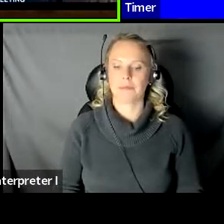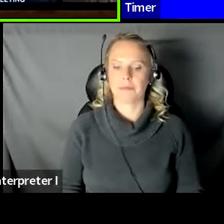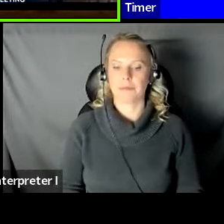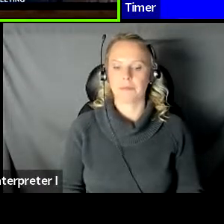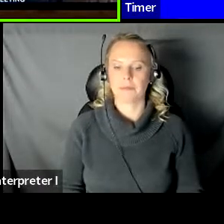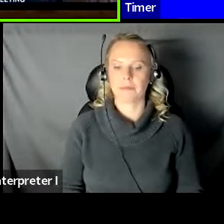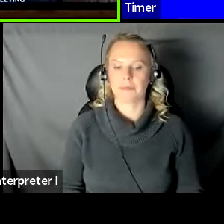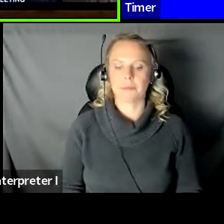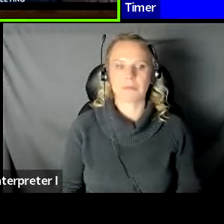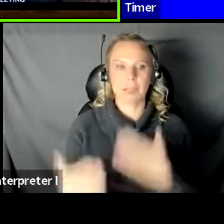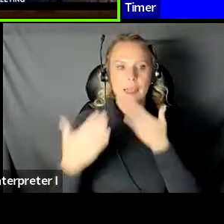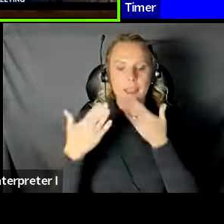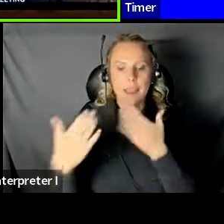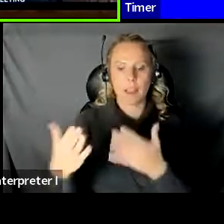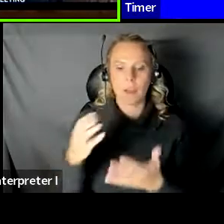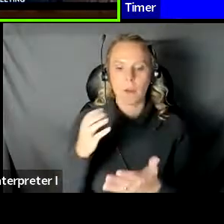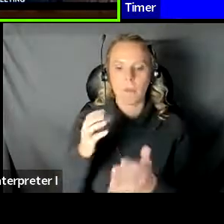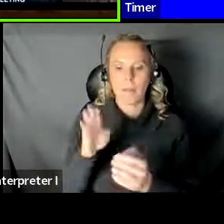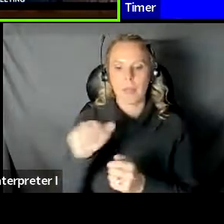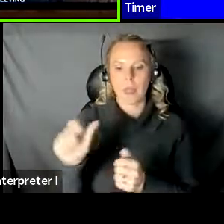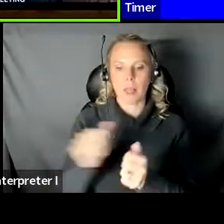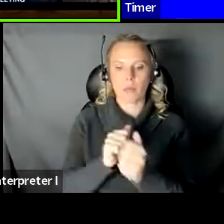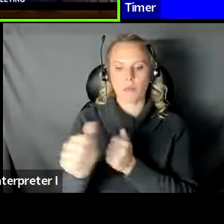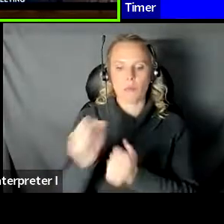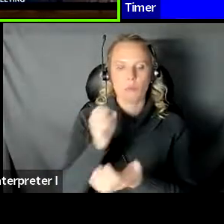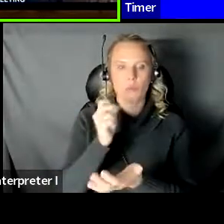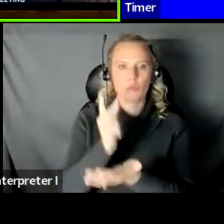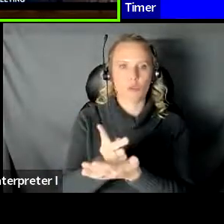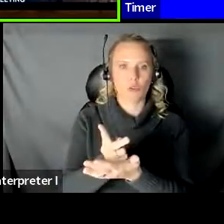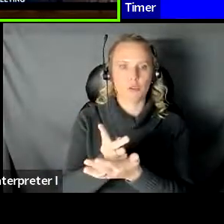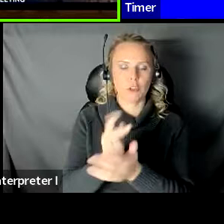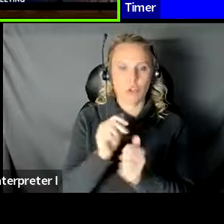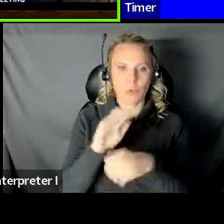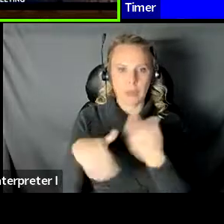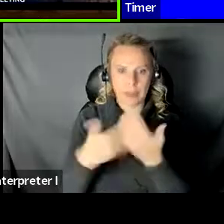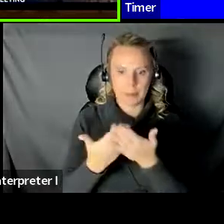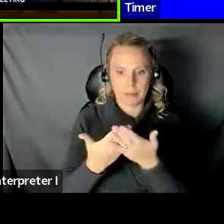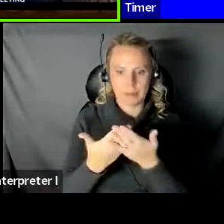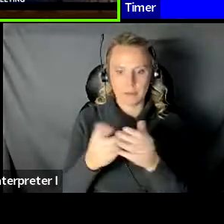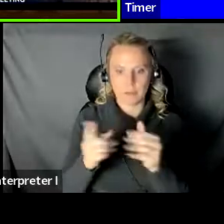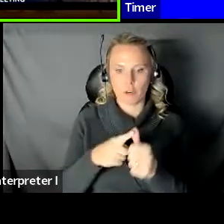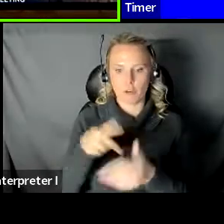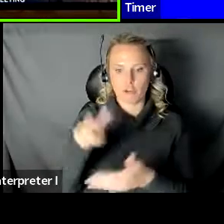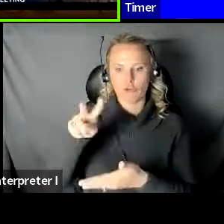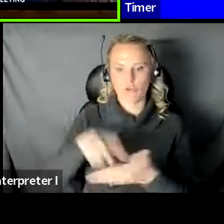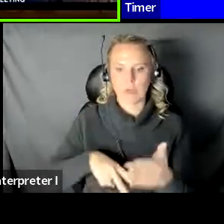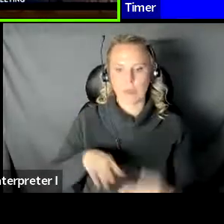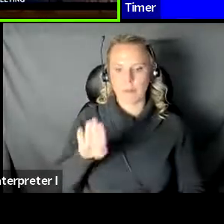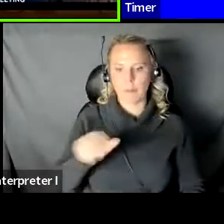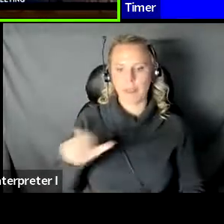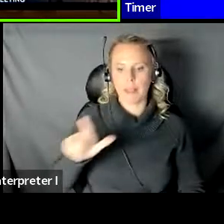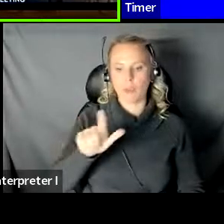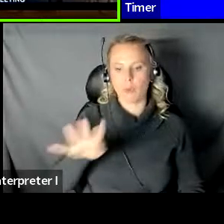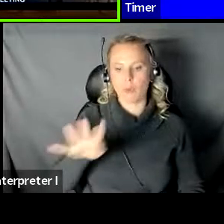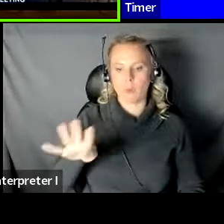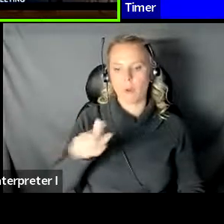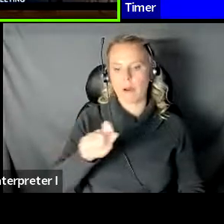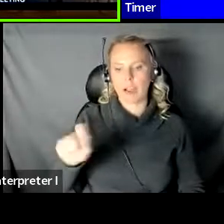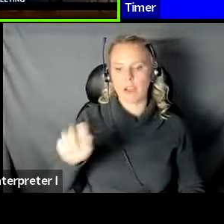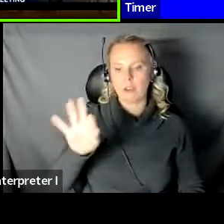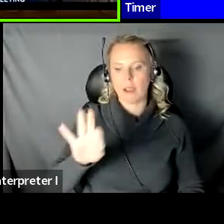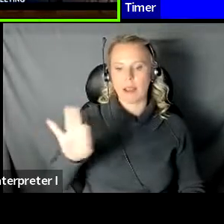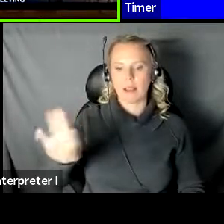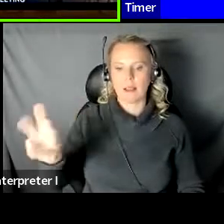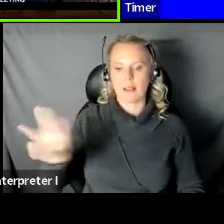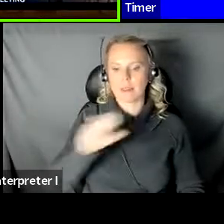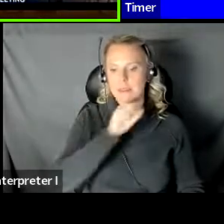Thank you, Madam Secretary. The bill is approved unanimously. We have first reading on Bill 24-996,